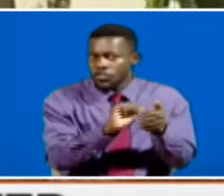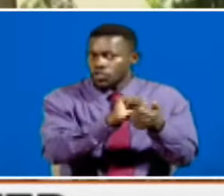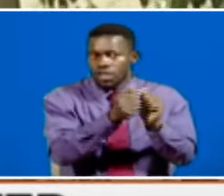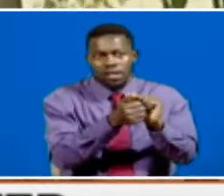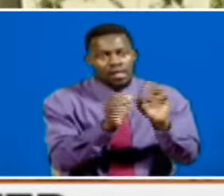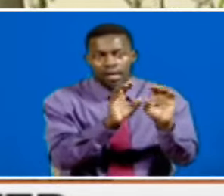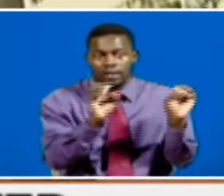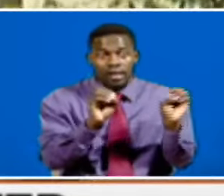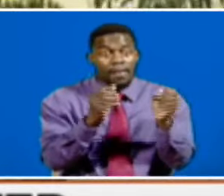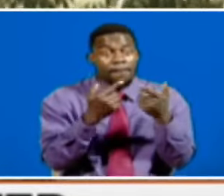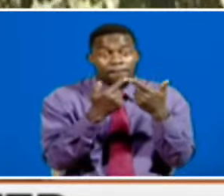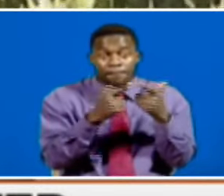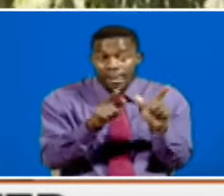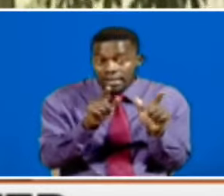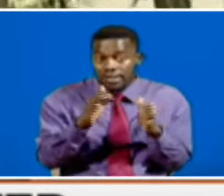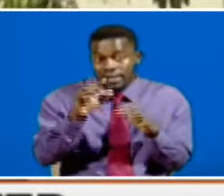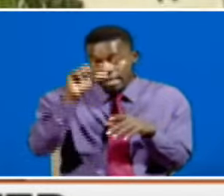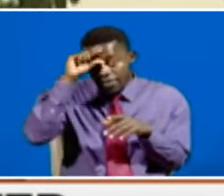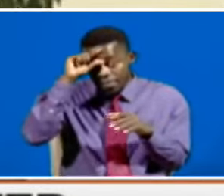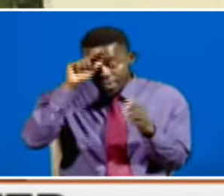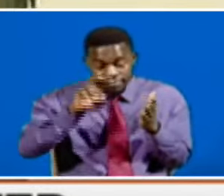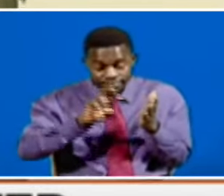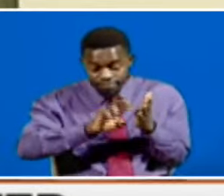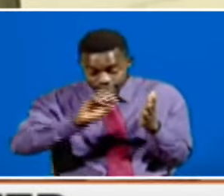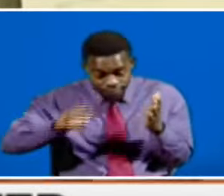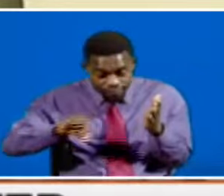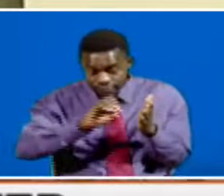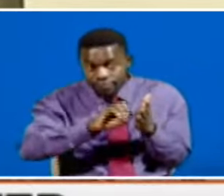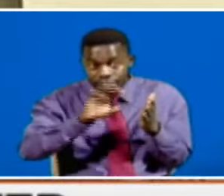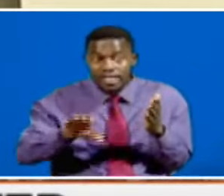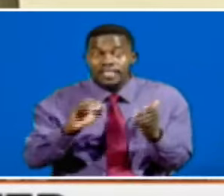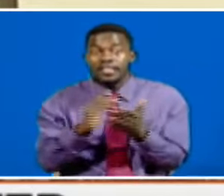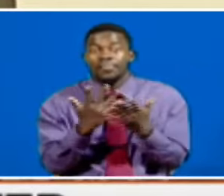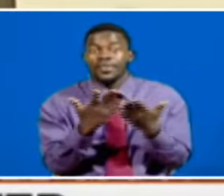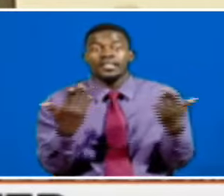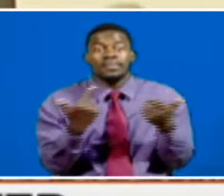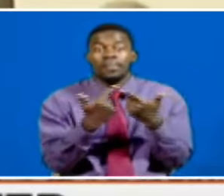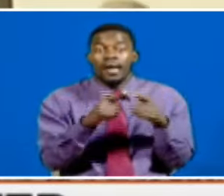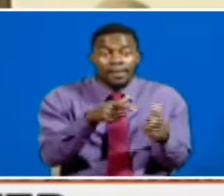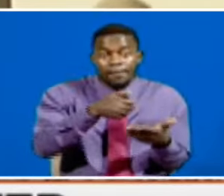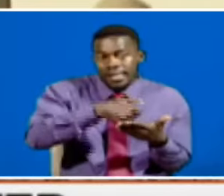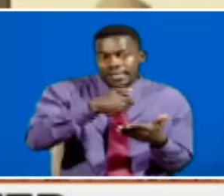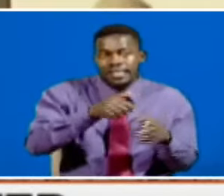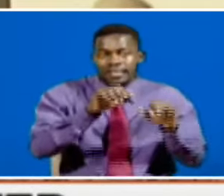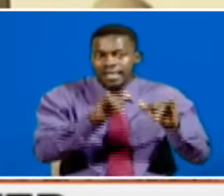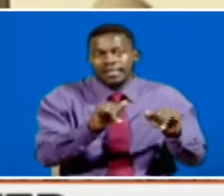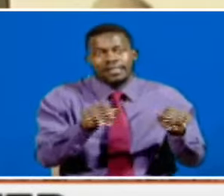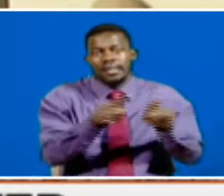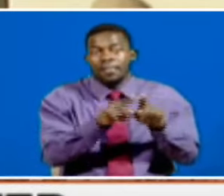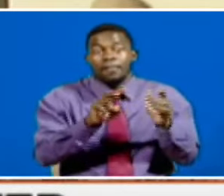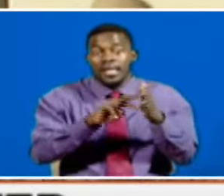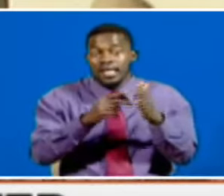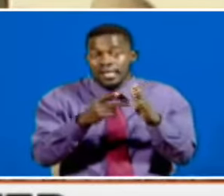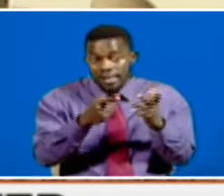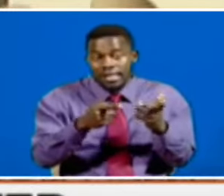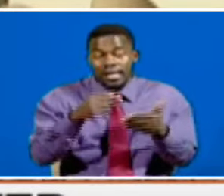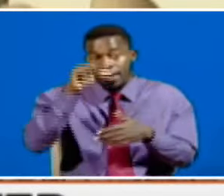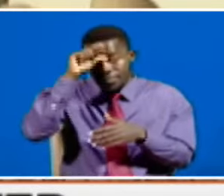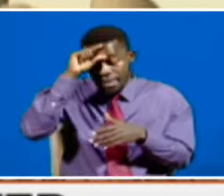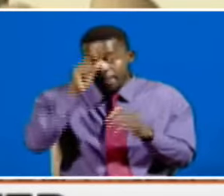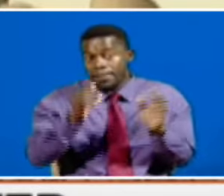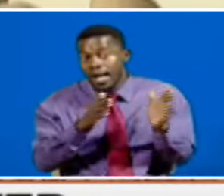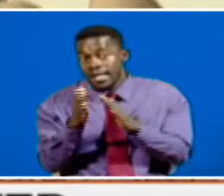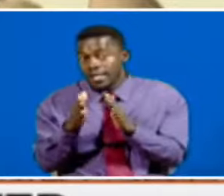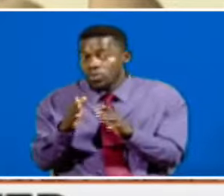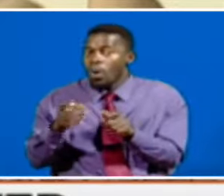the document says the government seeks to increase total taxes by 324 billion shillings. Questions about how